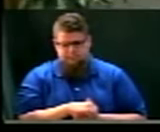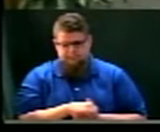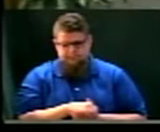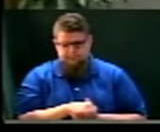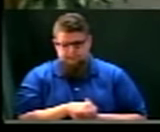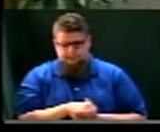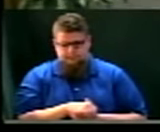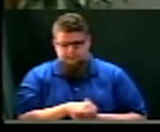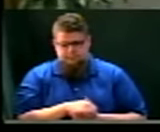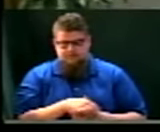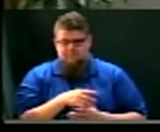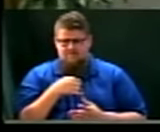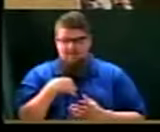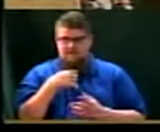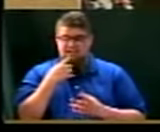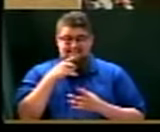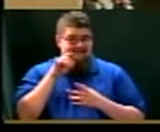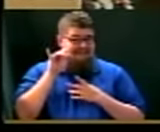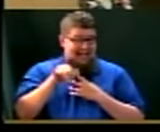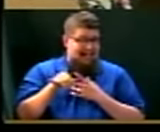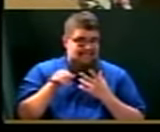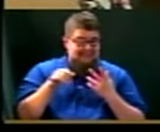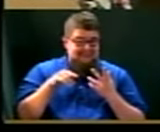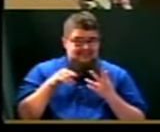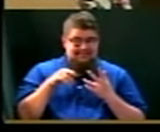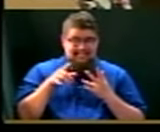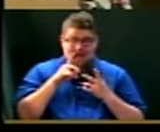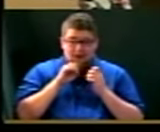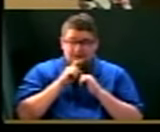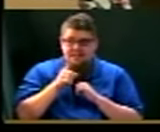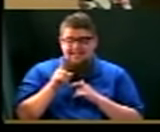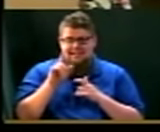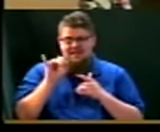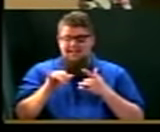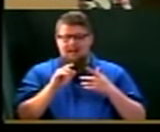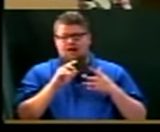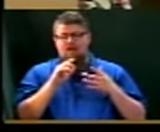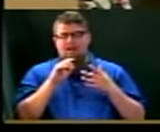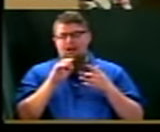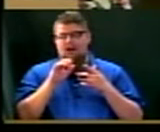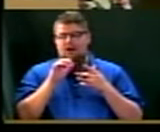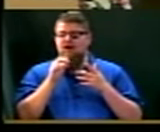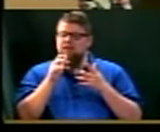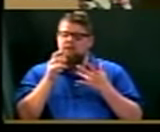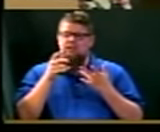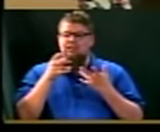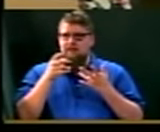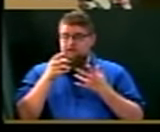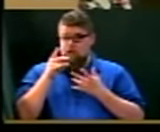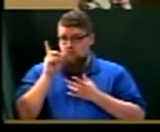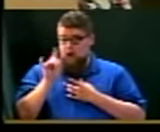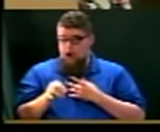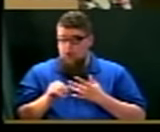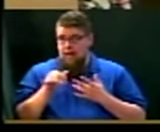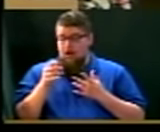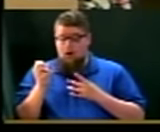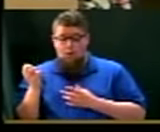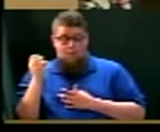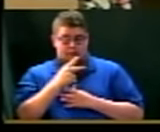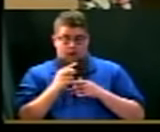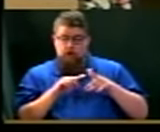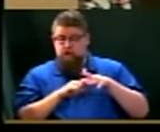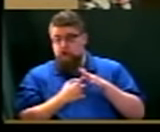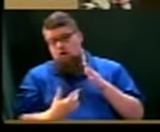I guess I was going to say, if that's the case, then that's where you have a retreat. And if that's what you want to do is go back and start over